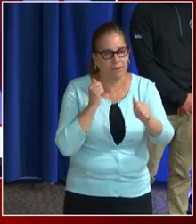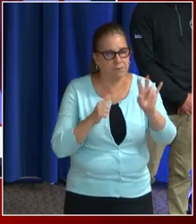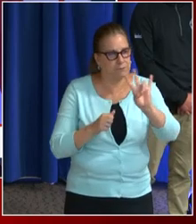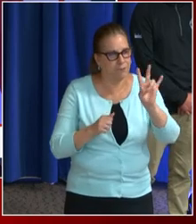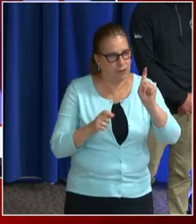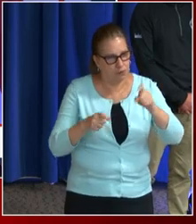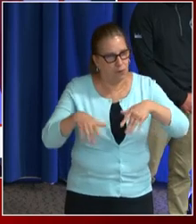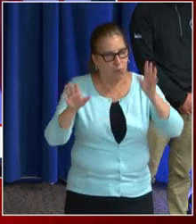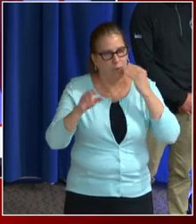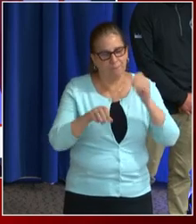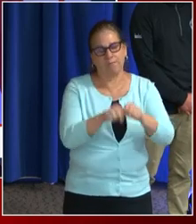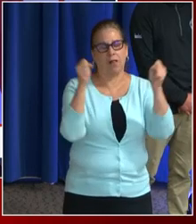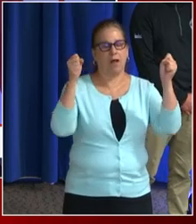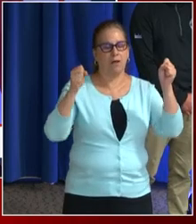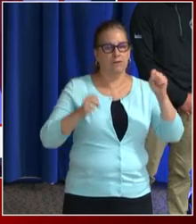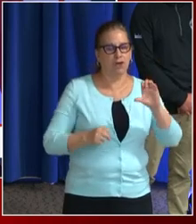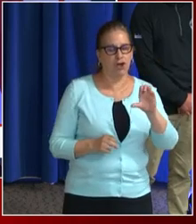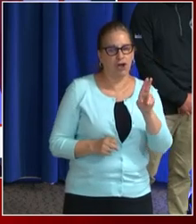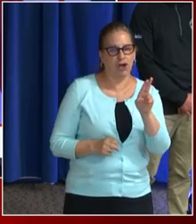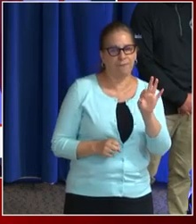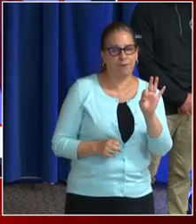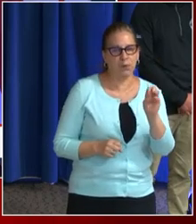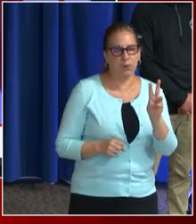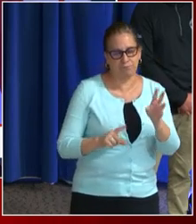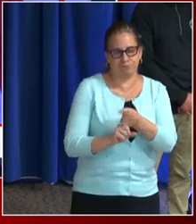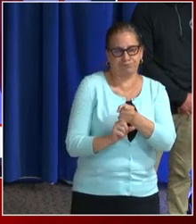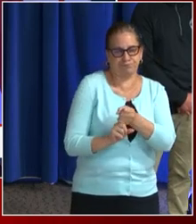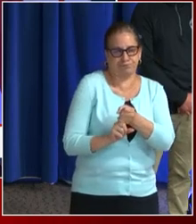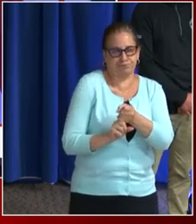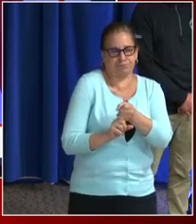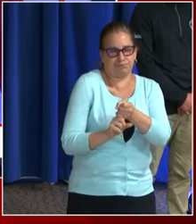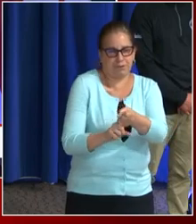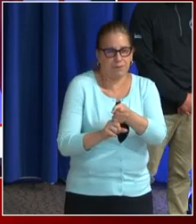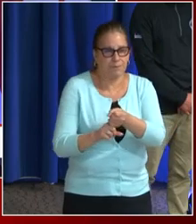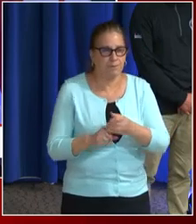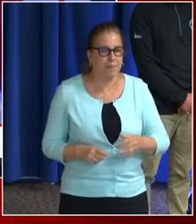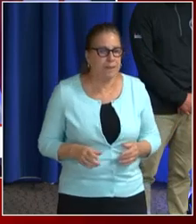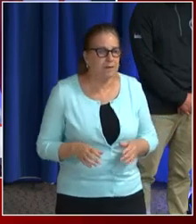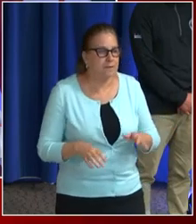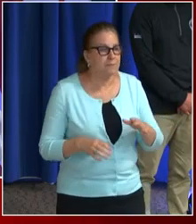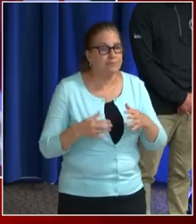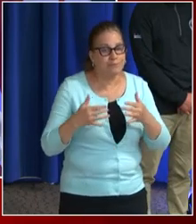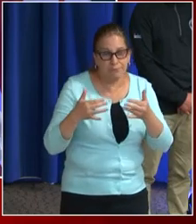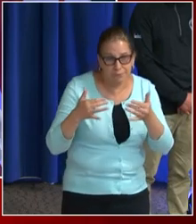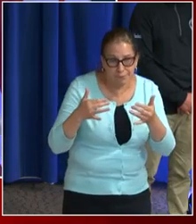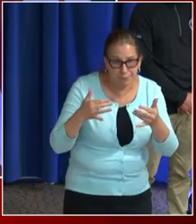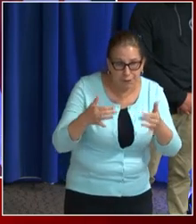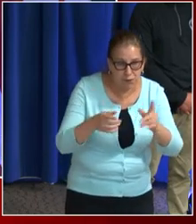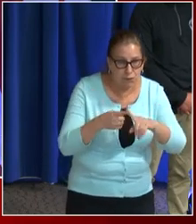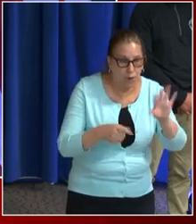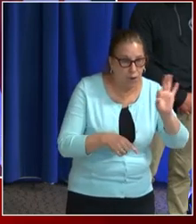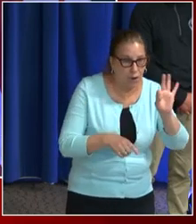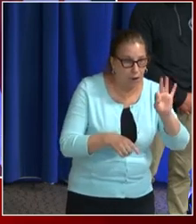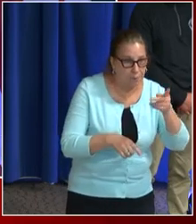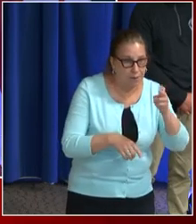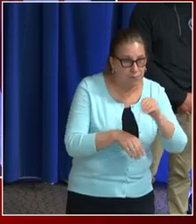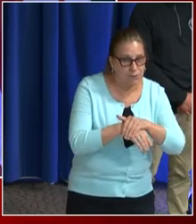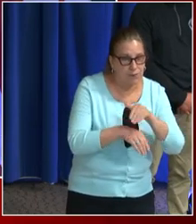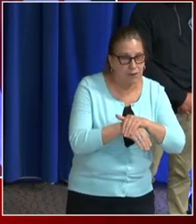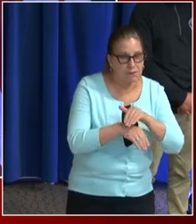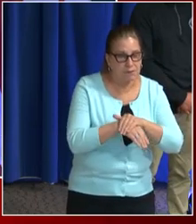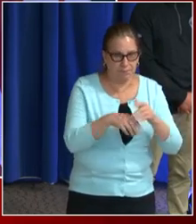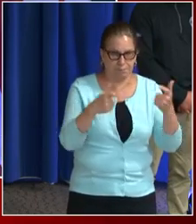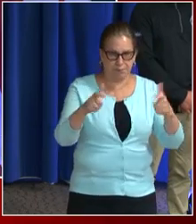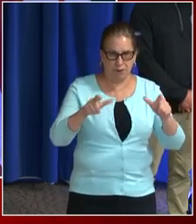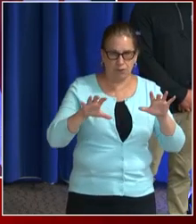At around 9 p.m., in the vicinity of 9 p.m., there was a large group of protesters that was up in our